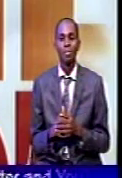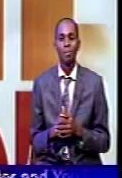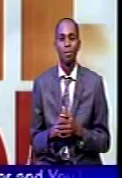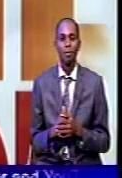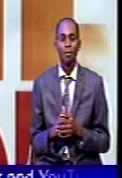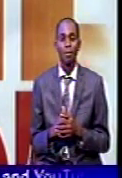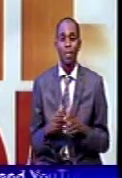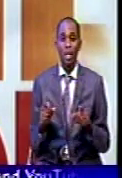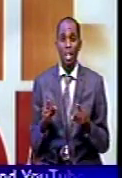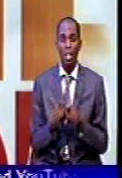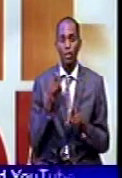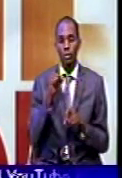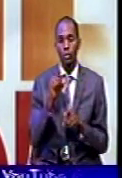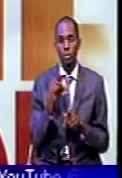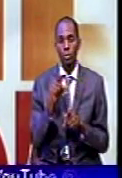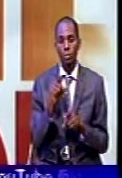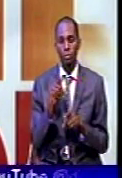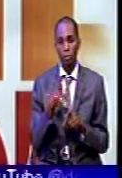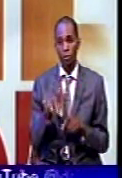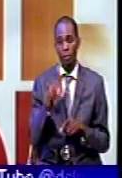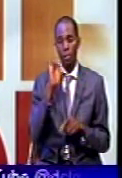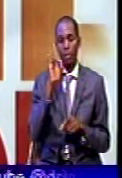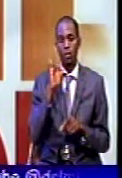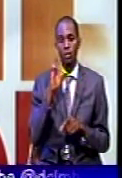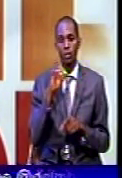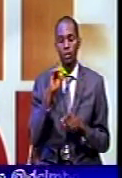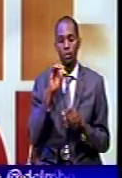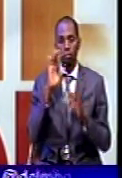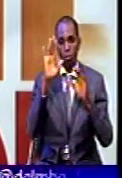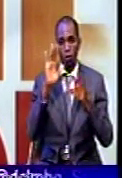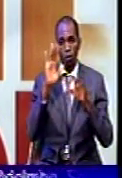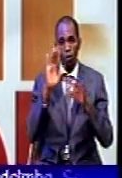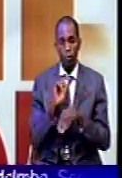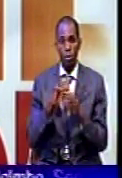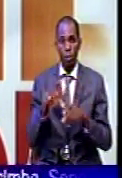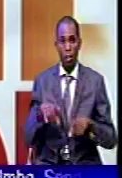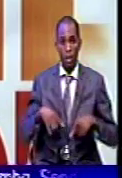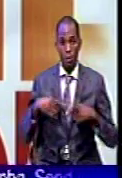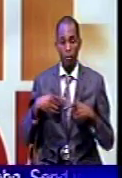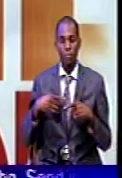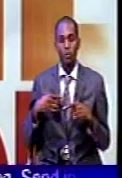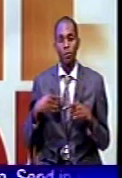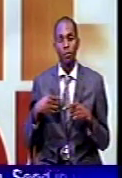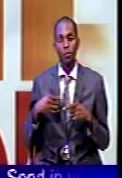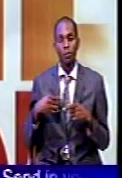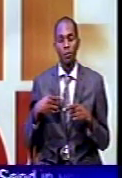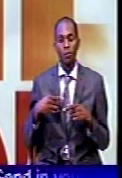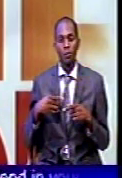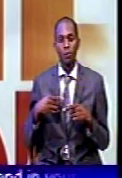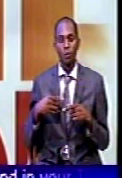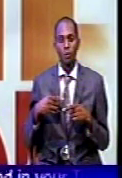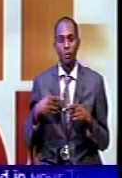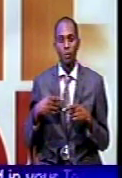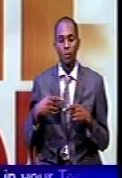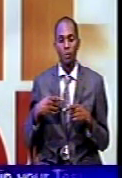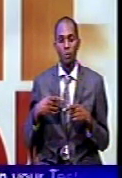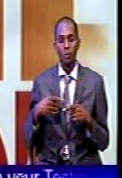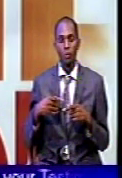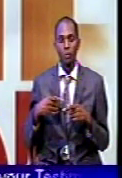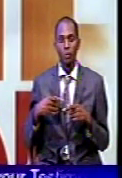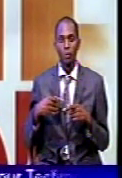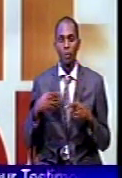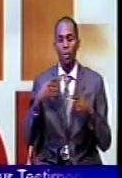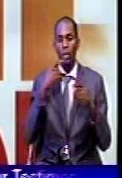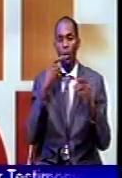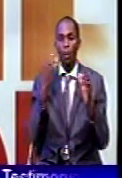So after the delivery, when I noticed that, I asked my husband, because I didn't want it to be that I'm the one feeling it. I told him to place